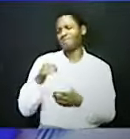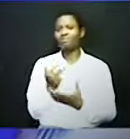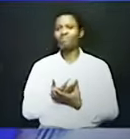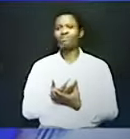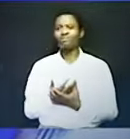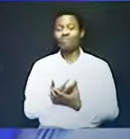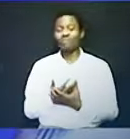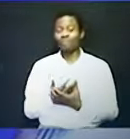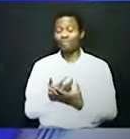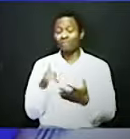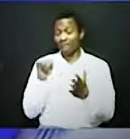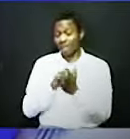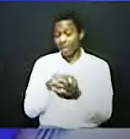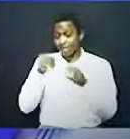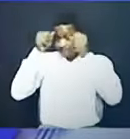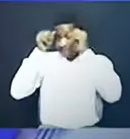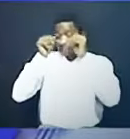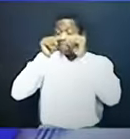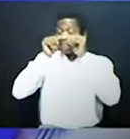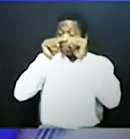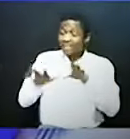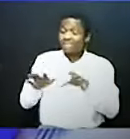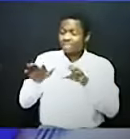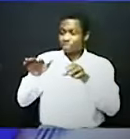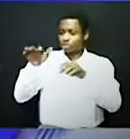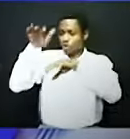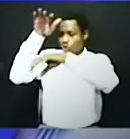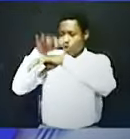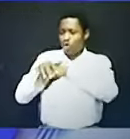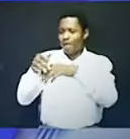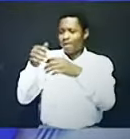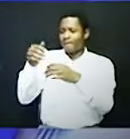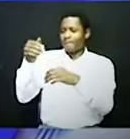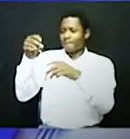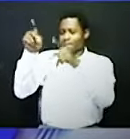That blessings crown the head of the